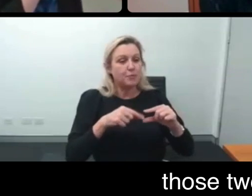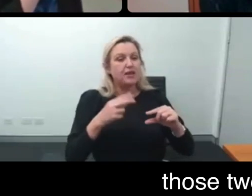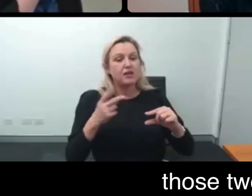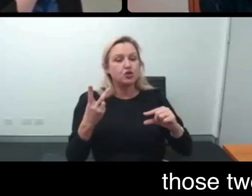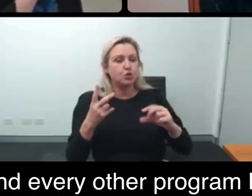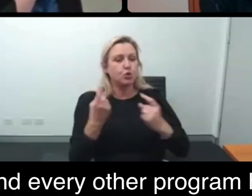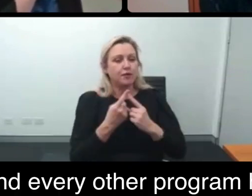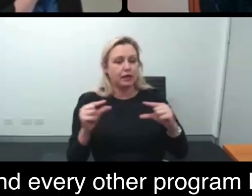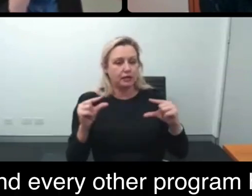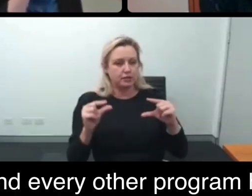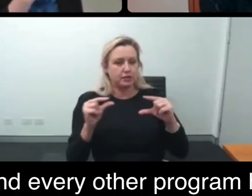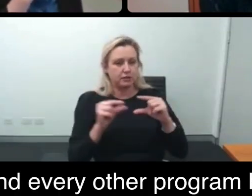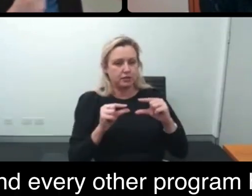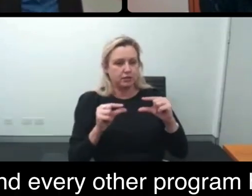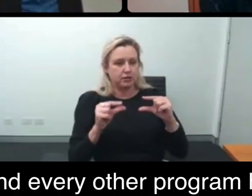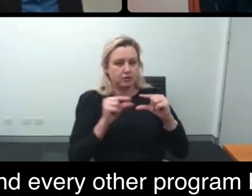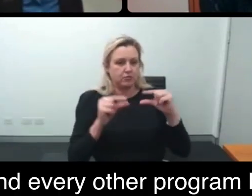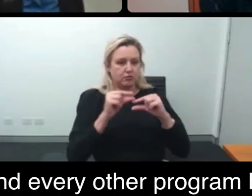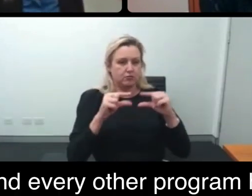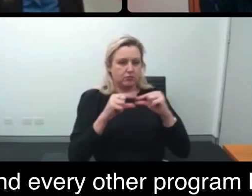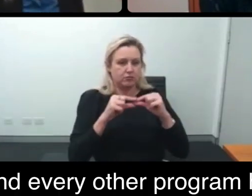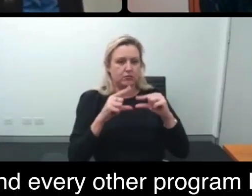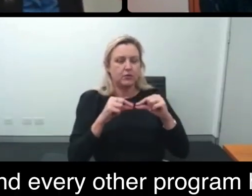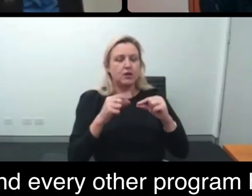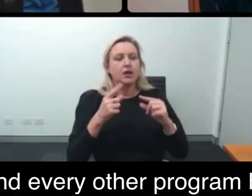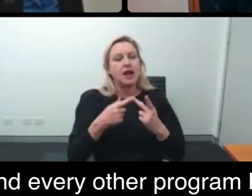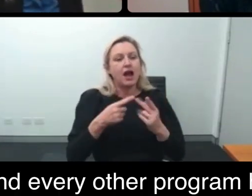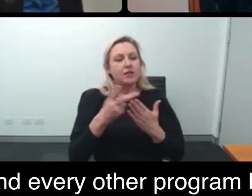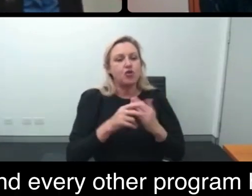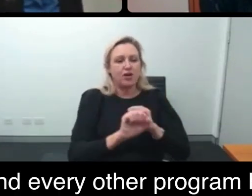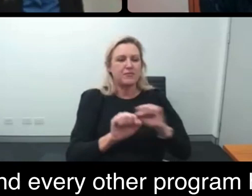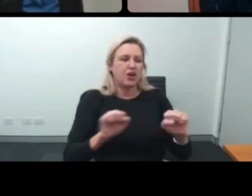things. And every other program has their own equivalents.